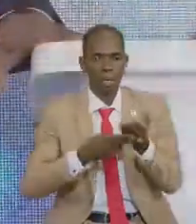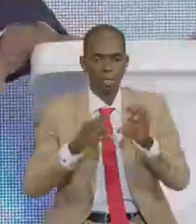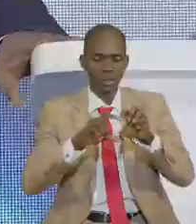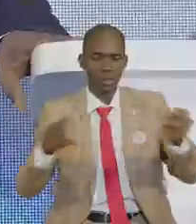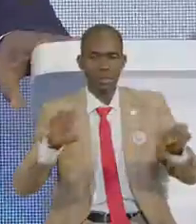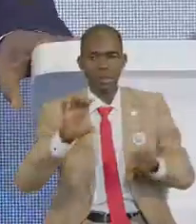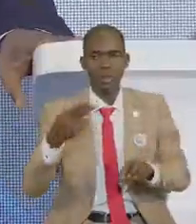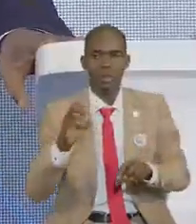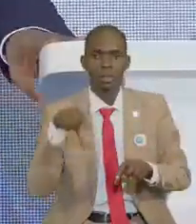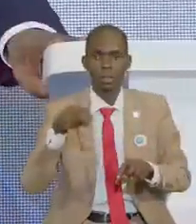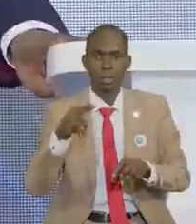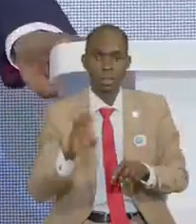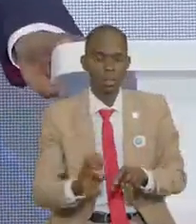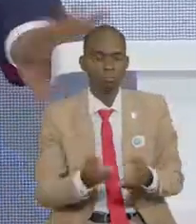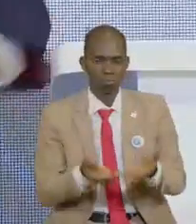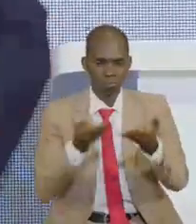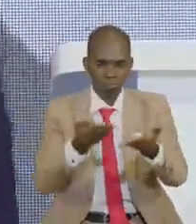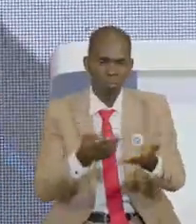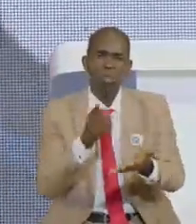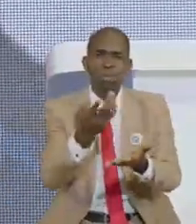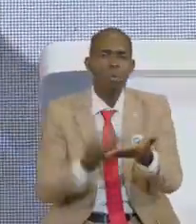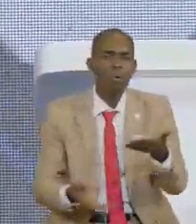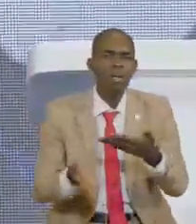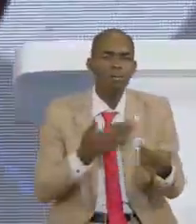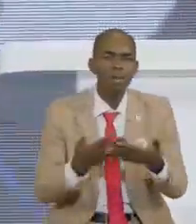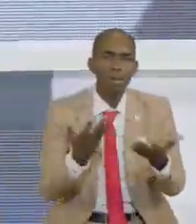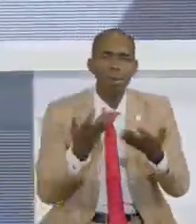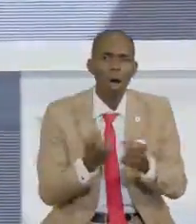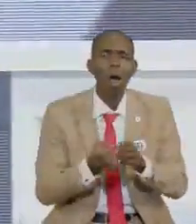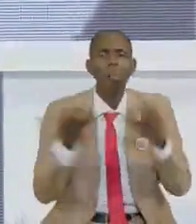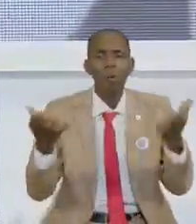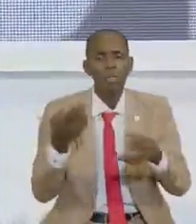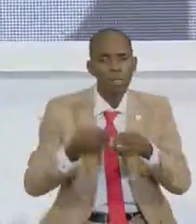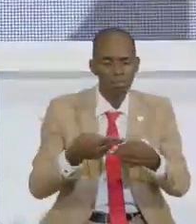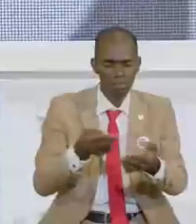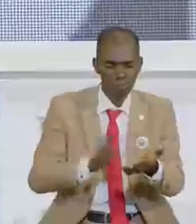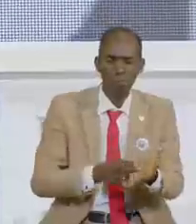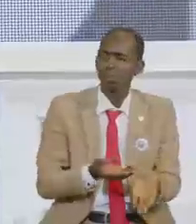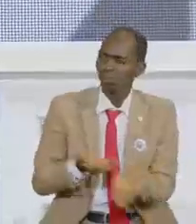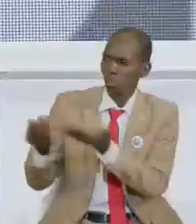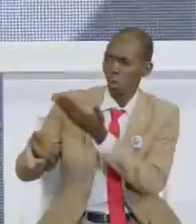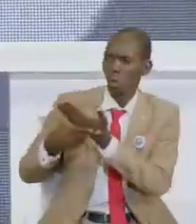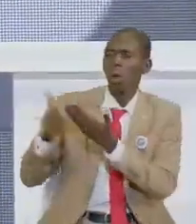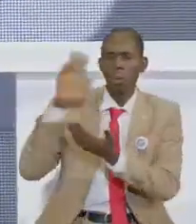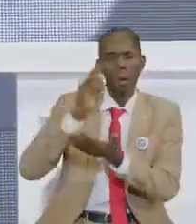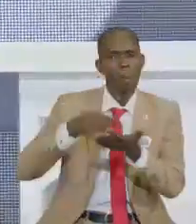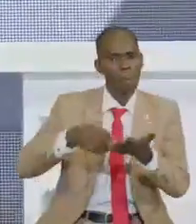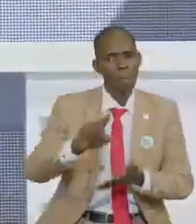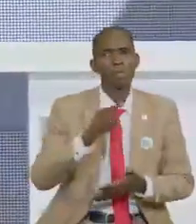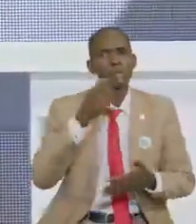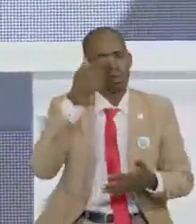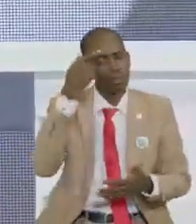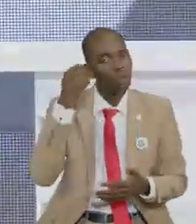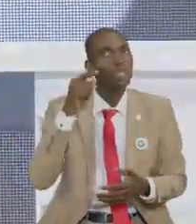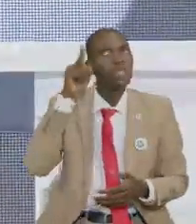and ask them, they'll pay you. Because he loves you so much, the assumption is you're going to love him